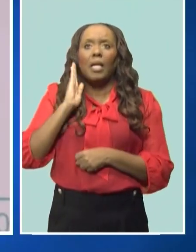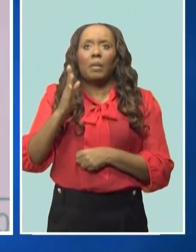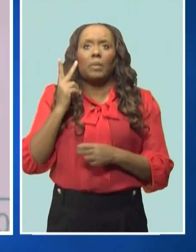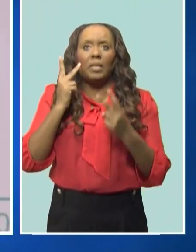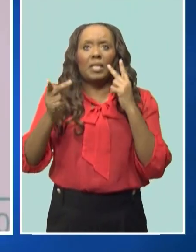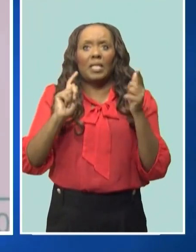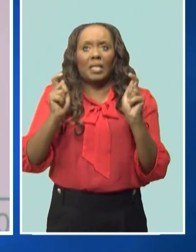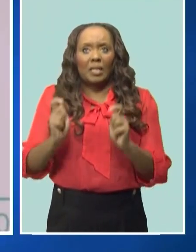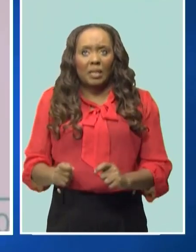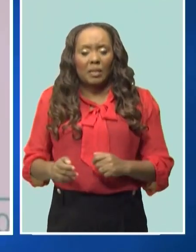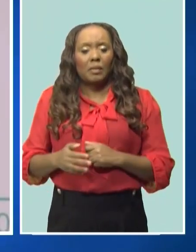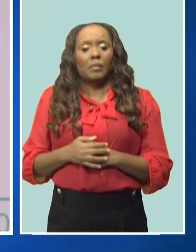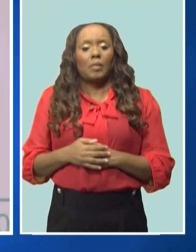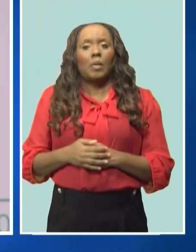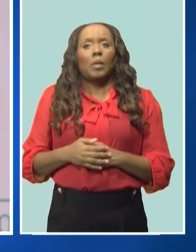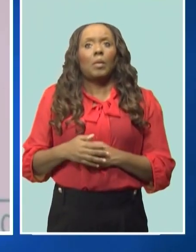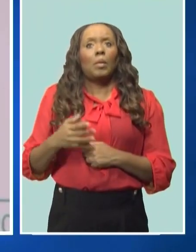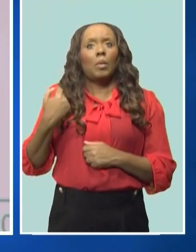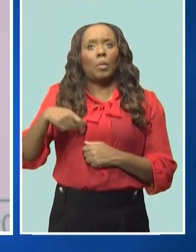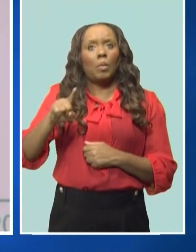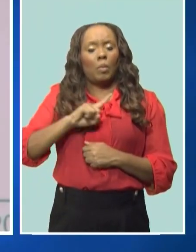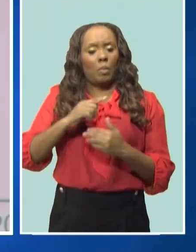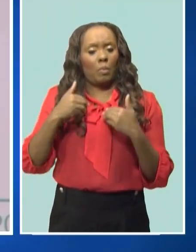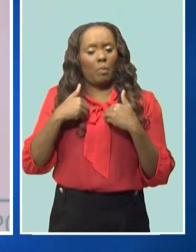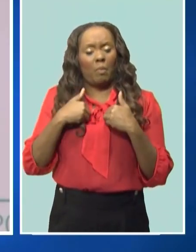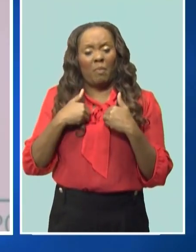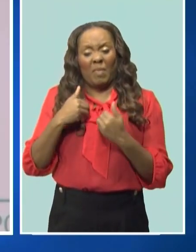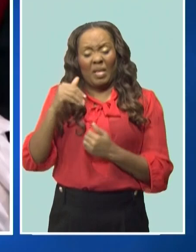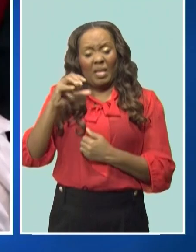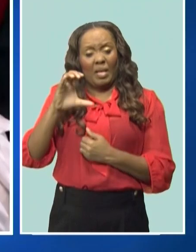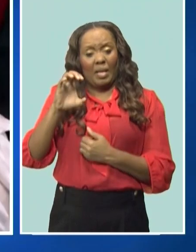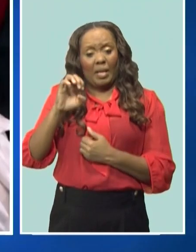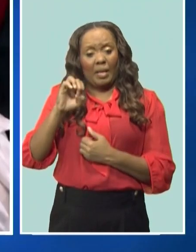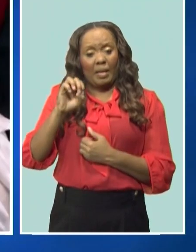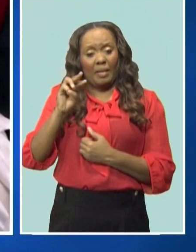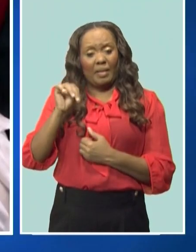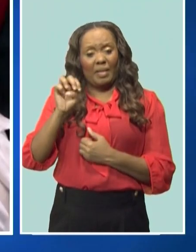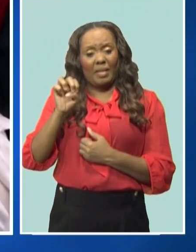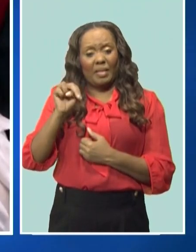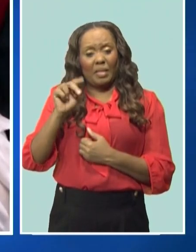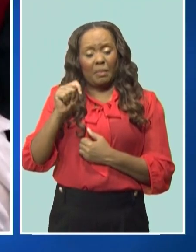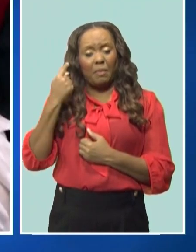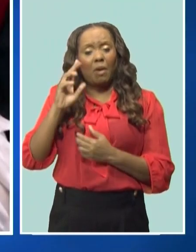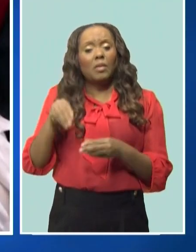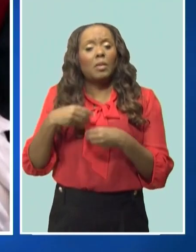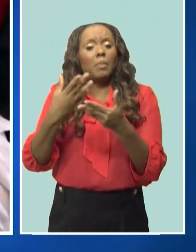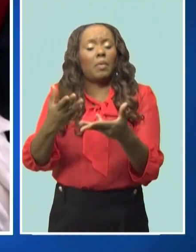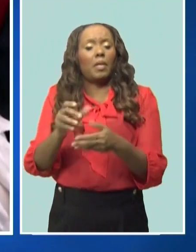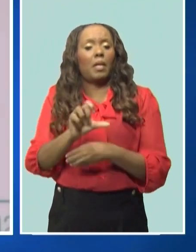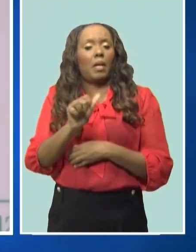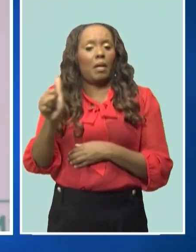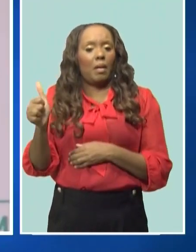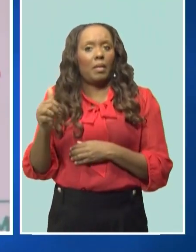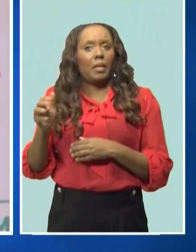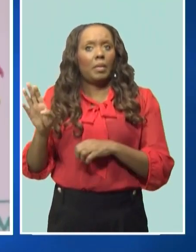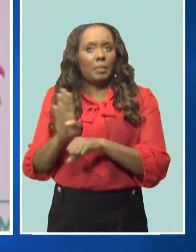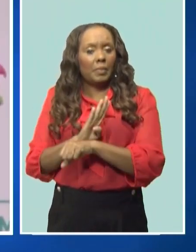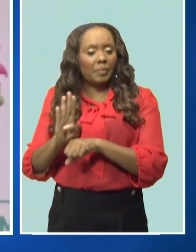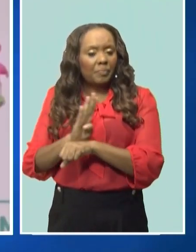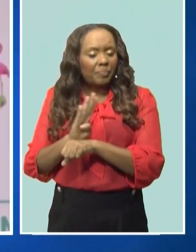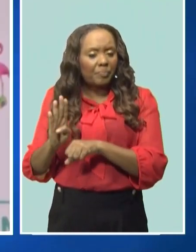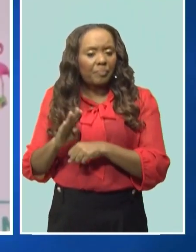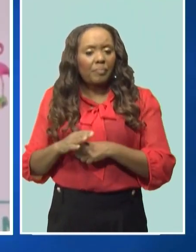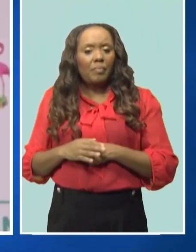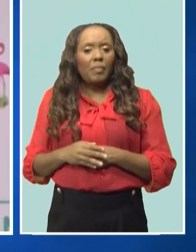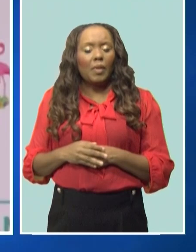processes clinker into cement and supplies many of the islands. and they used to import this clinker from somewhere